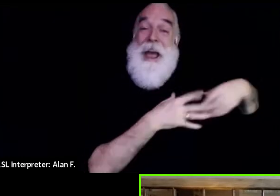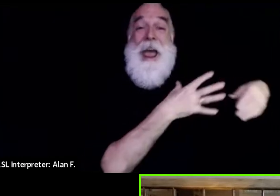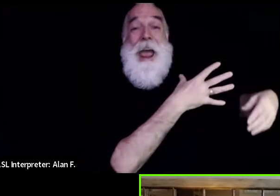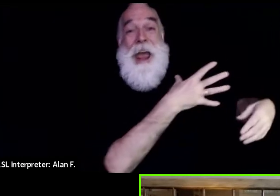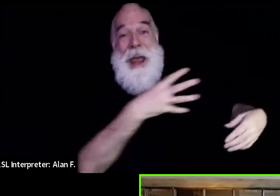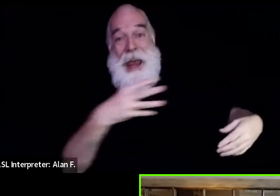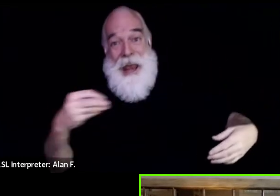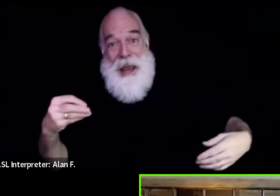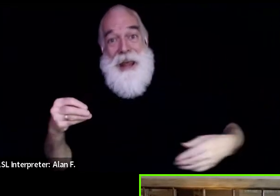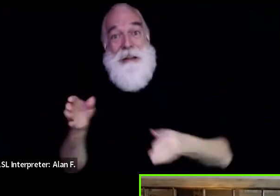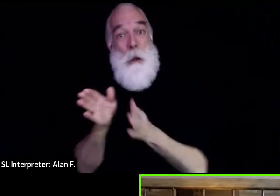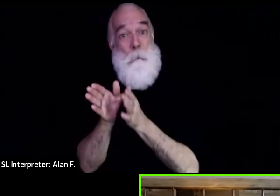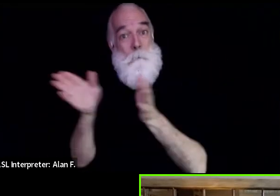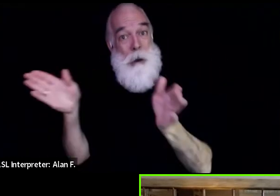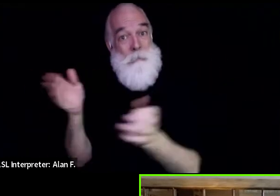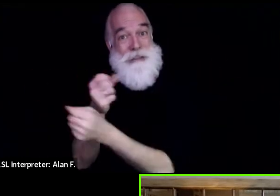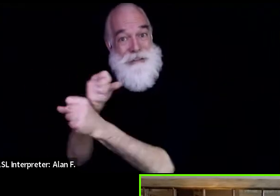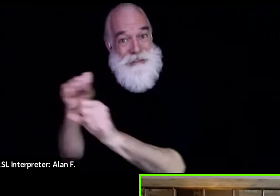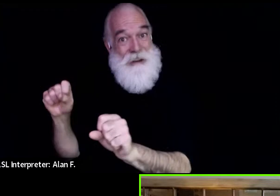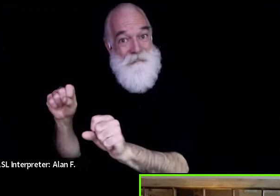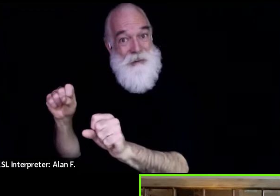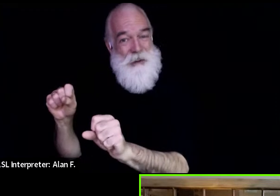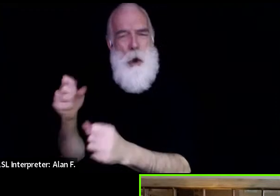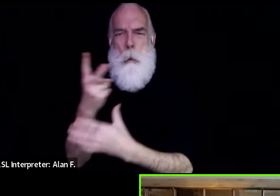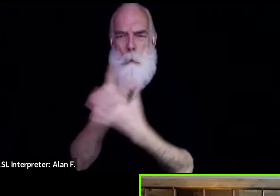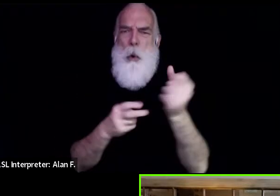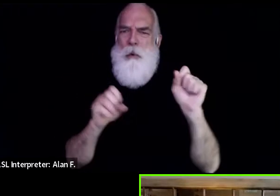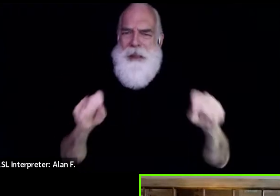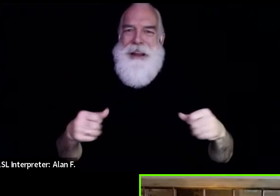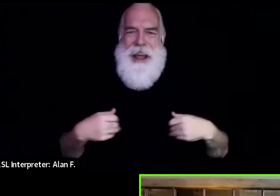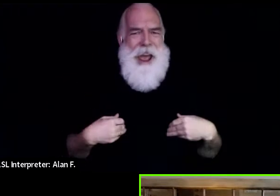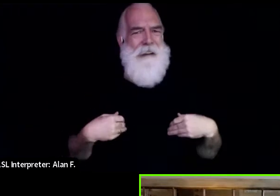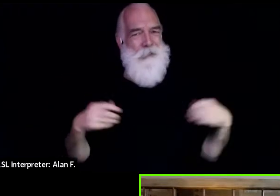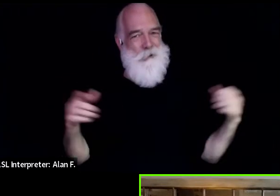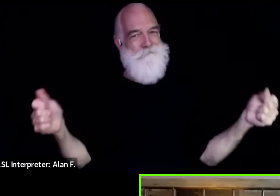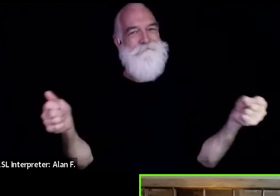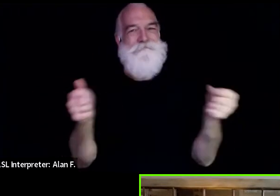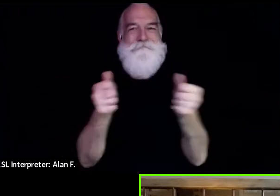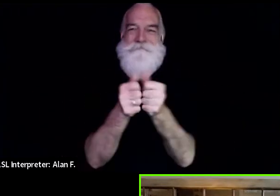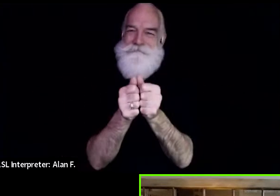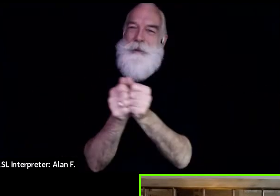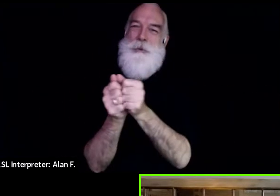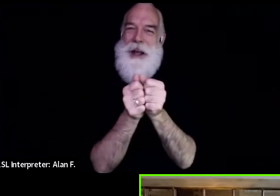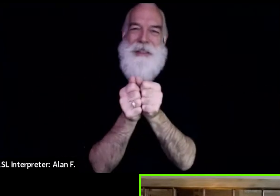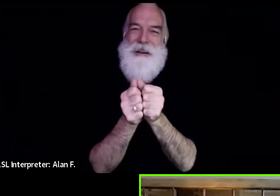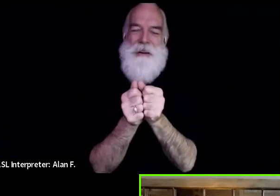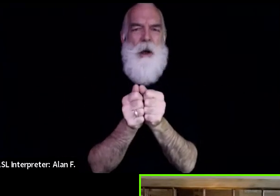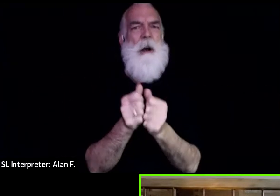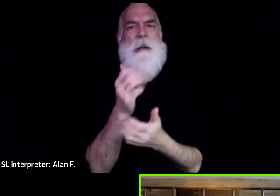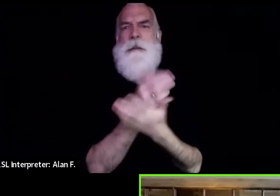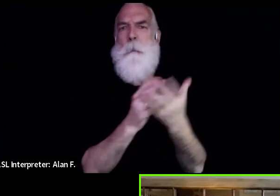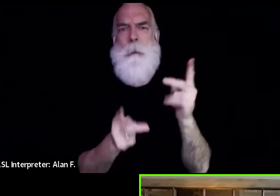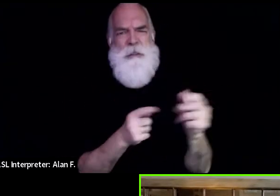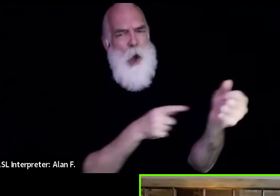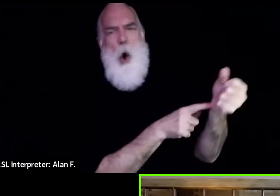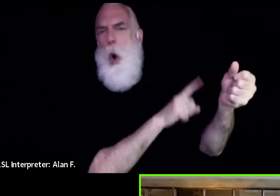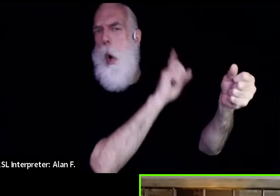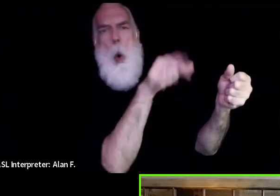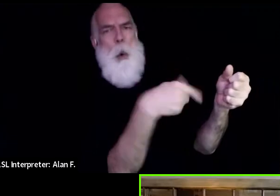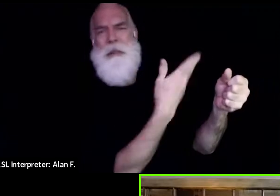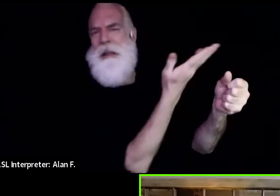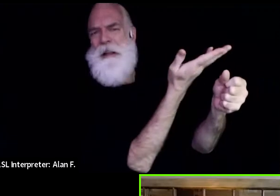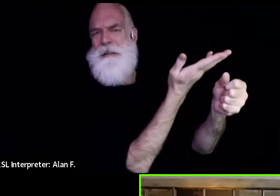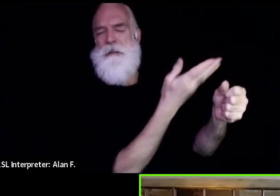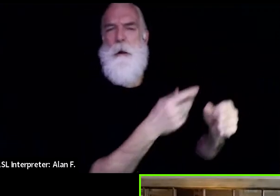and should coexist. But when you have people go, oh, it's all about criminal justice reform, we got to swing the other way. And then